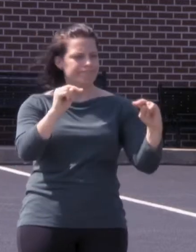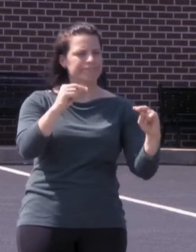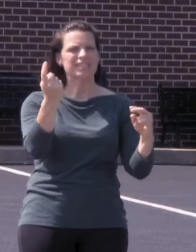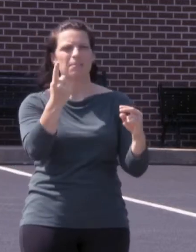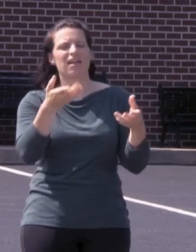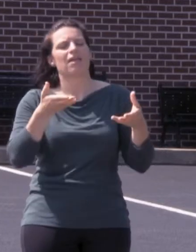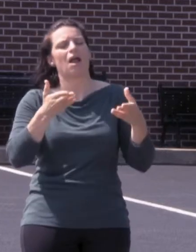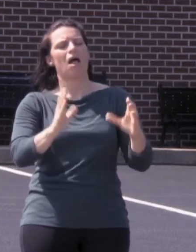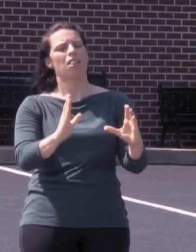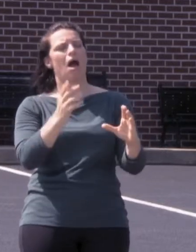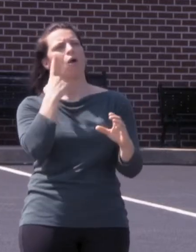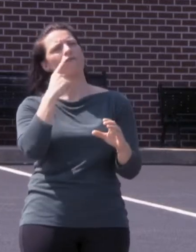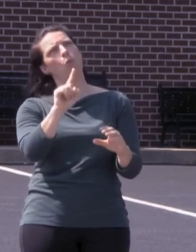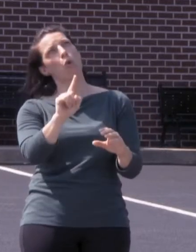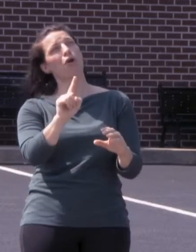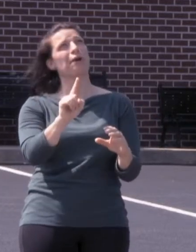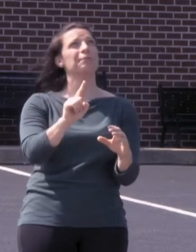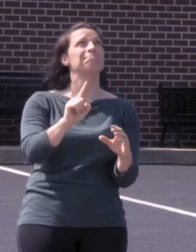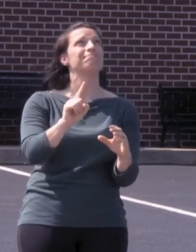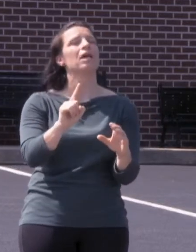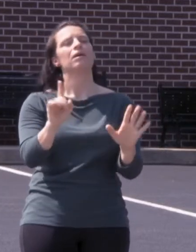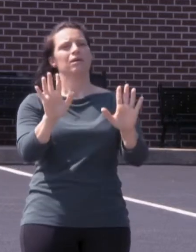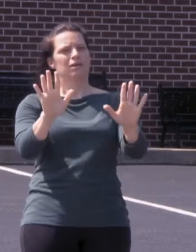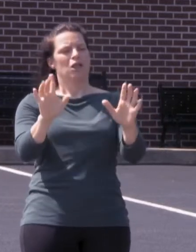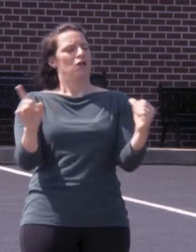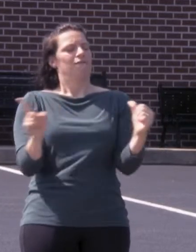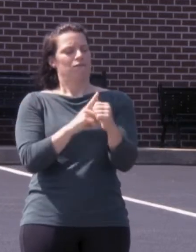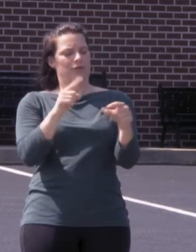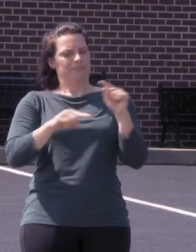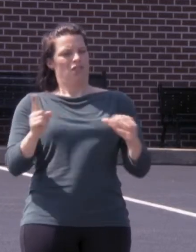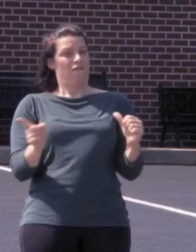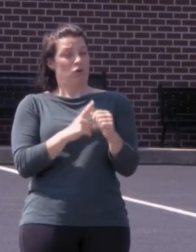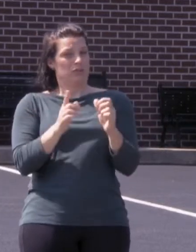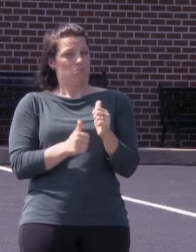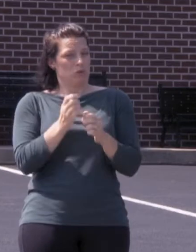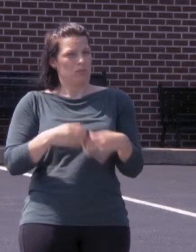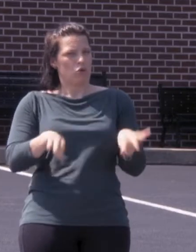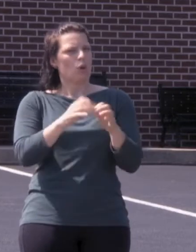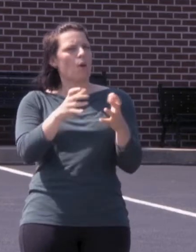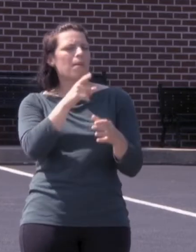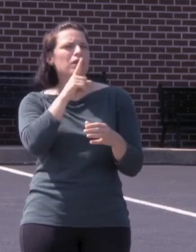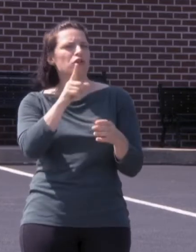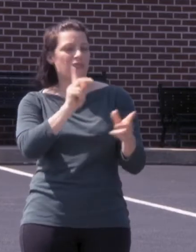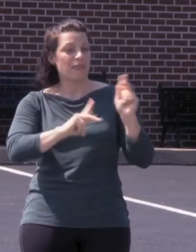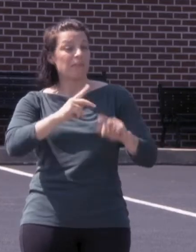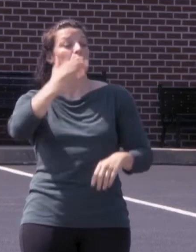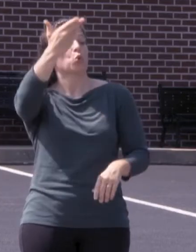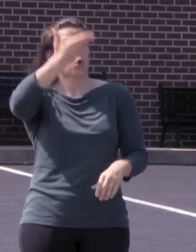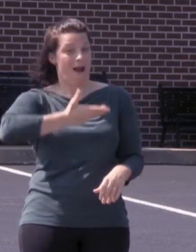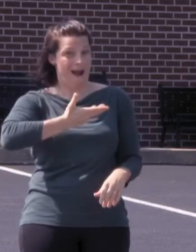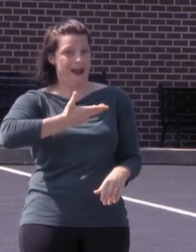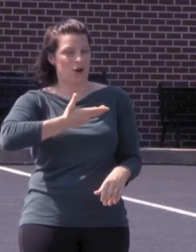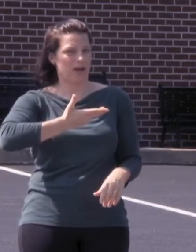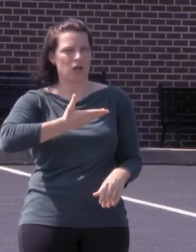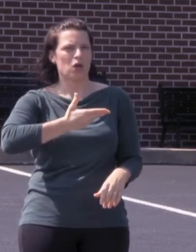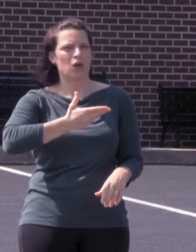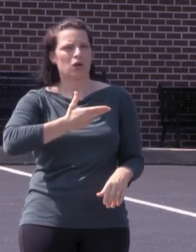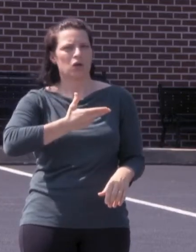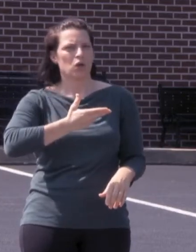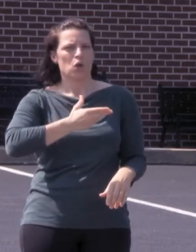that allowed for, first and foremost, we wanted to make sure that the folks who were hiring weren't